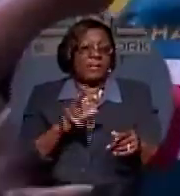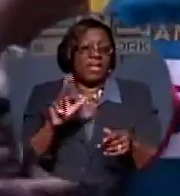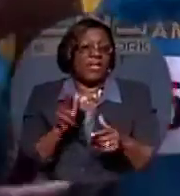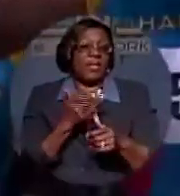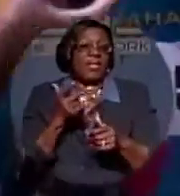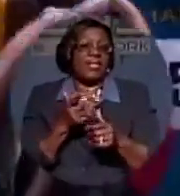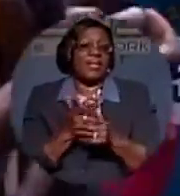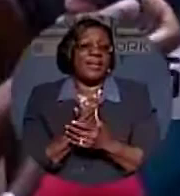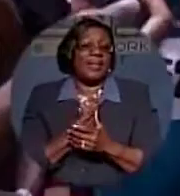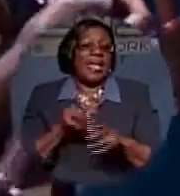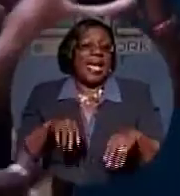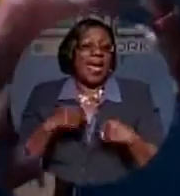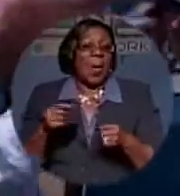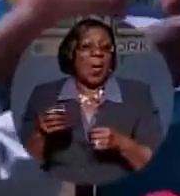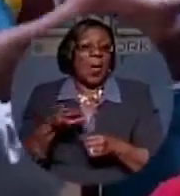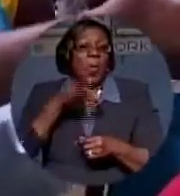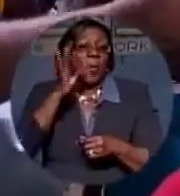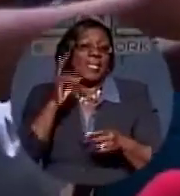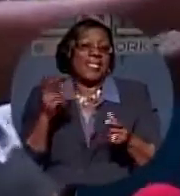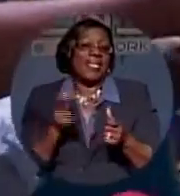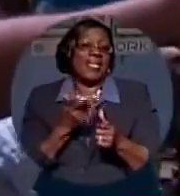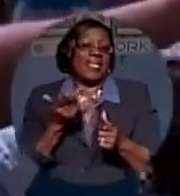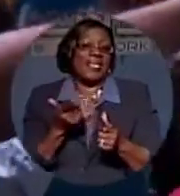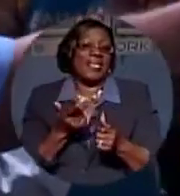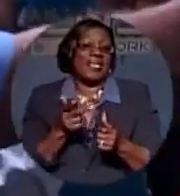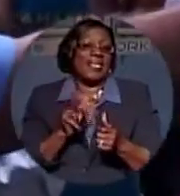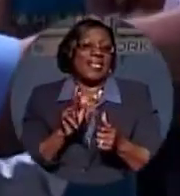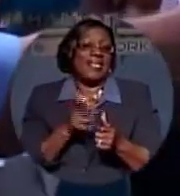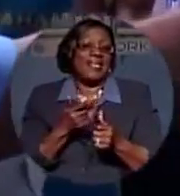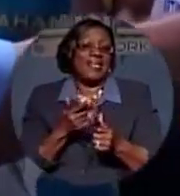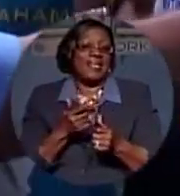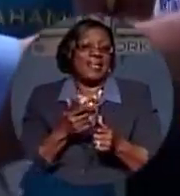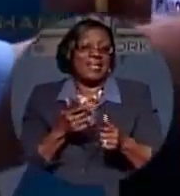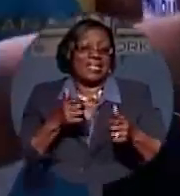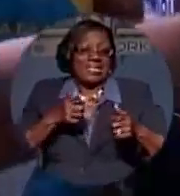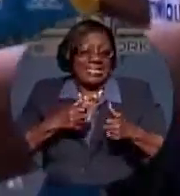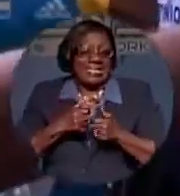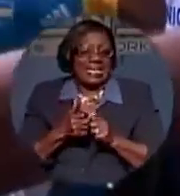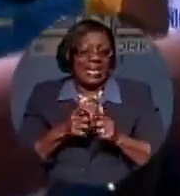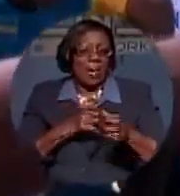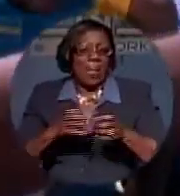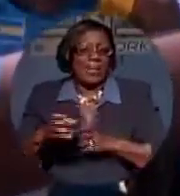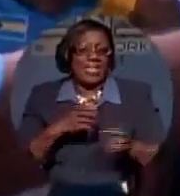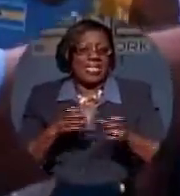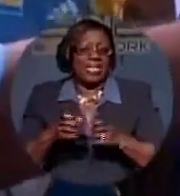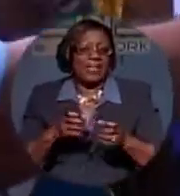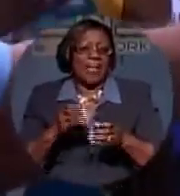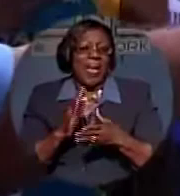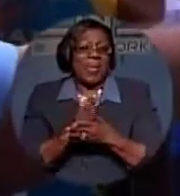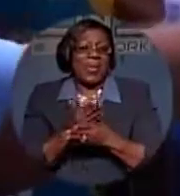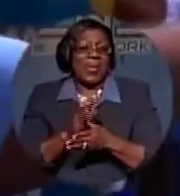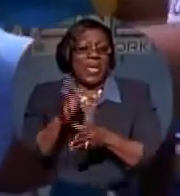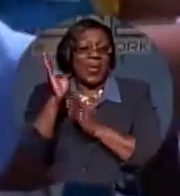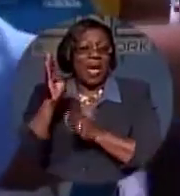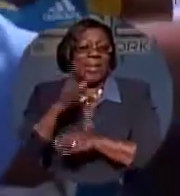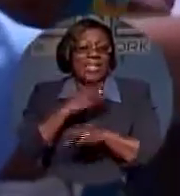And Makia, talk about the third leg. It was a tight competition on third leg between the Bahamas and Jamaica,